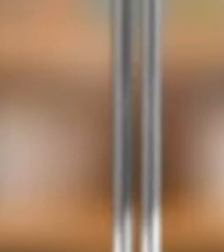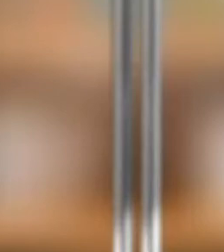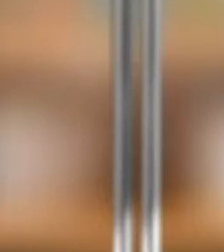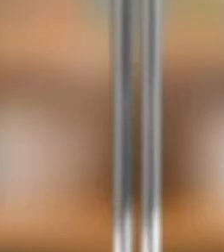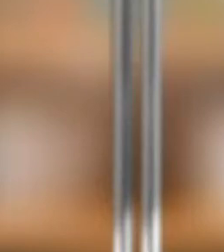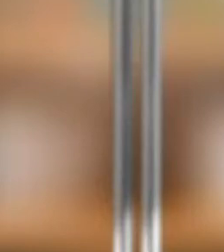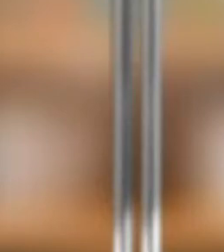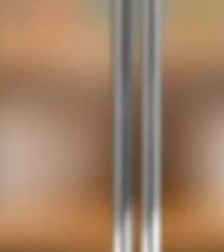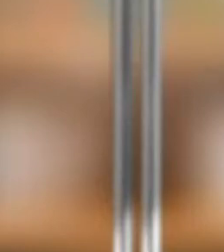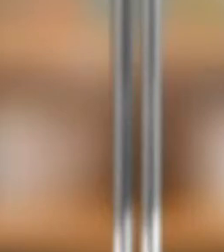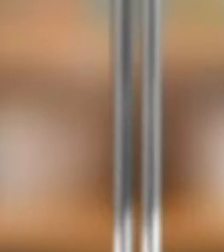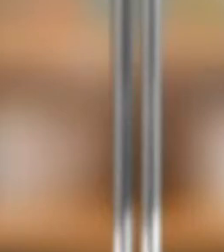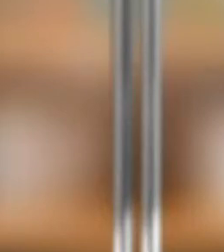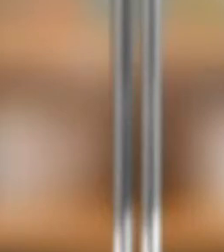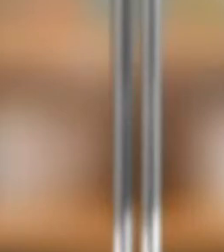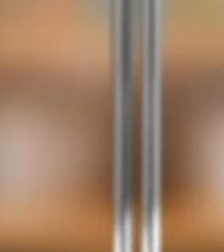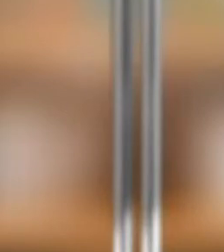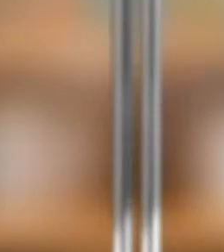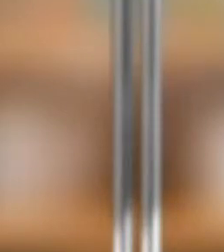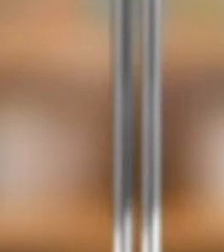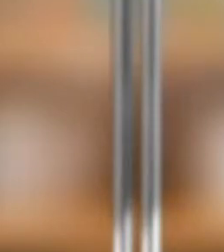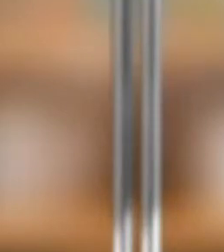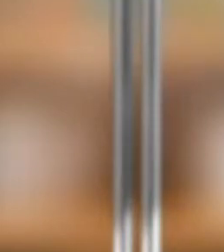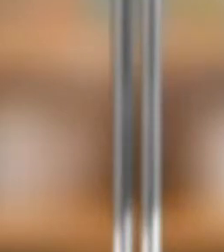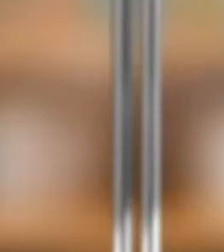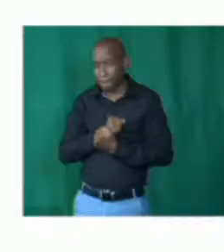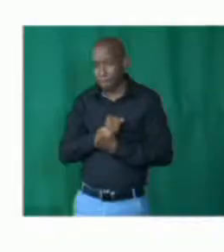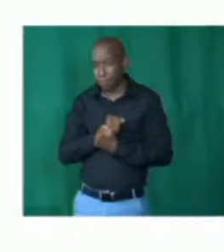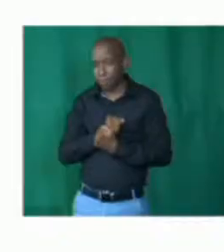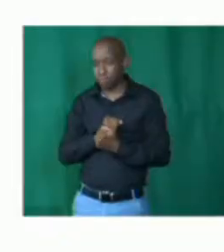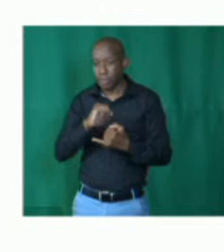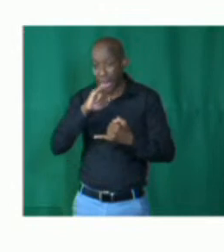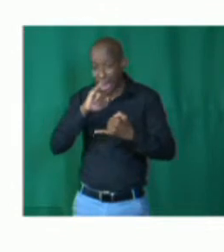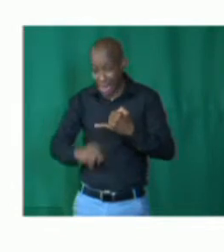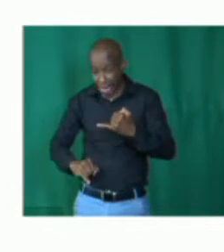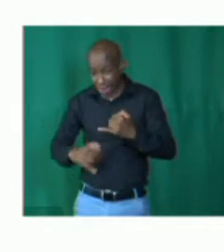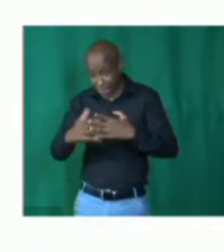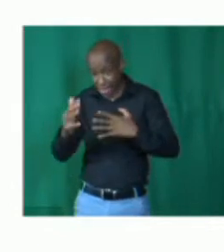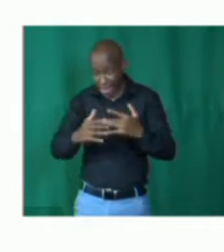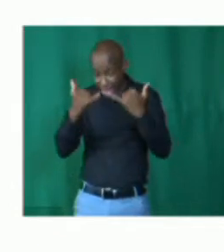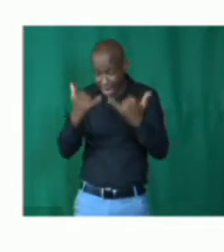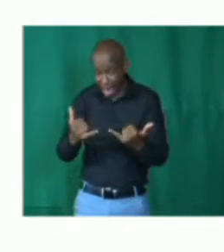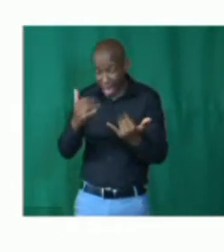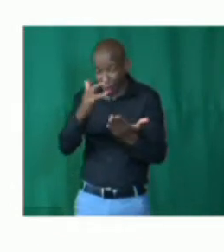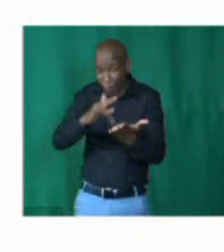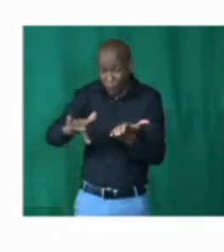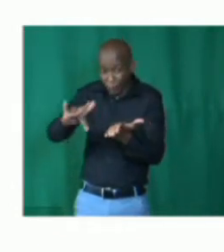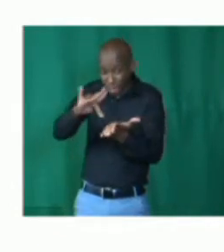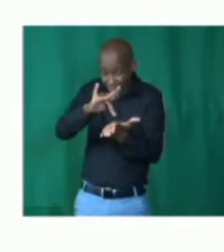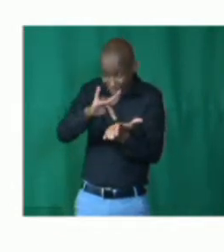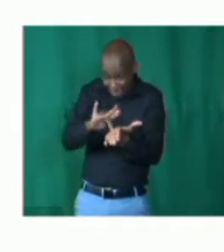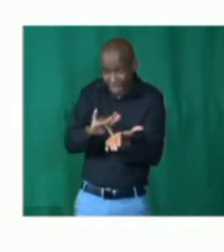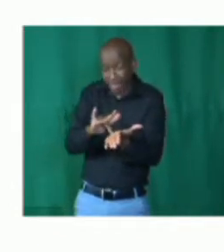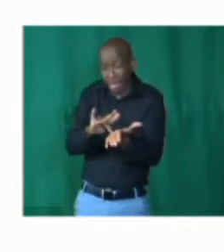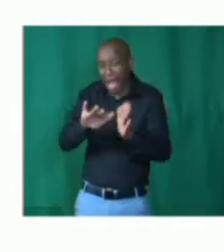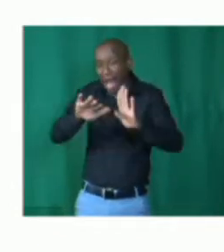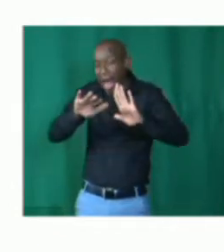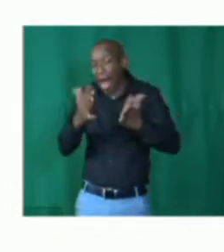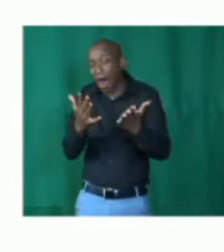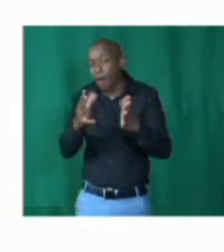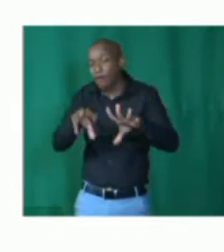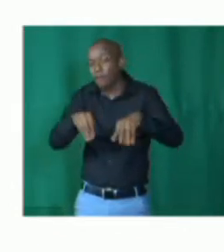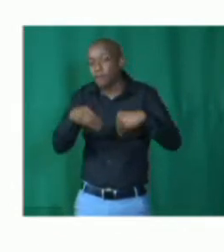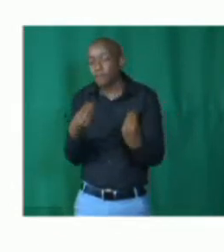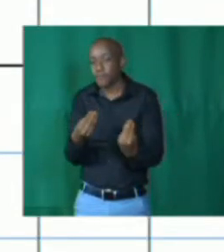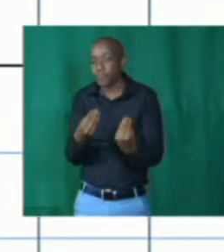is just the simplest thing, is the how do we find the midpoint of a line segment. That's the last thing, that's the simplest.